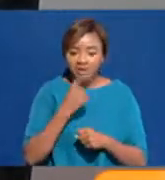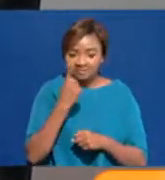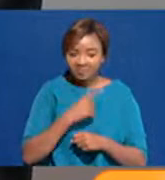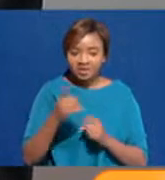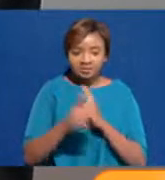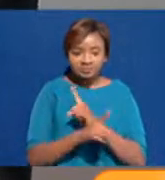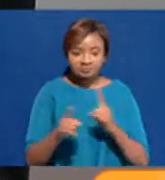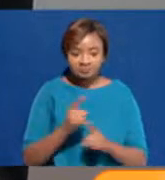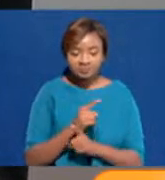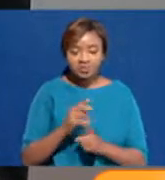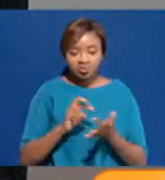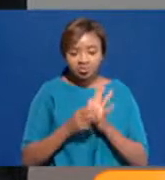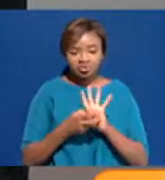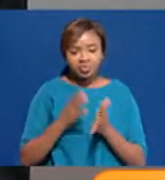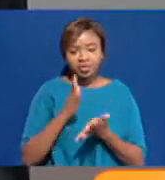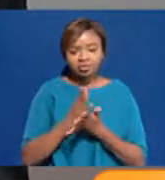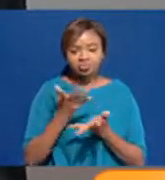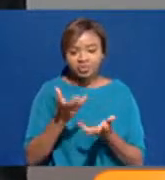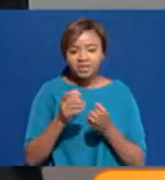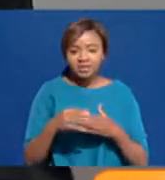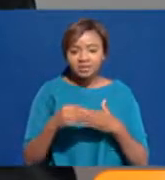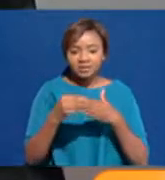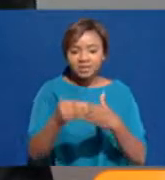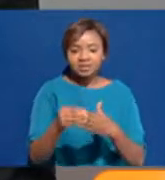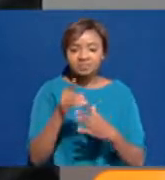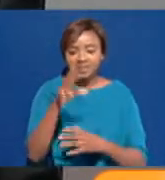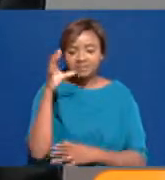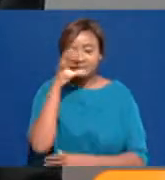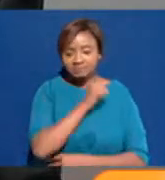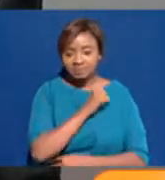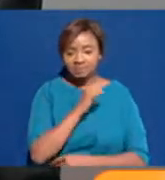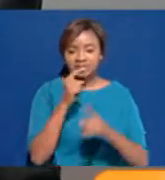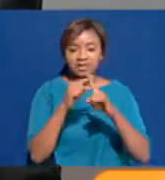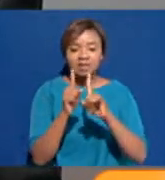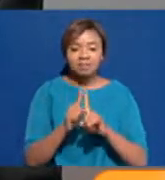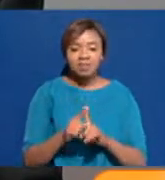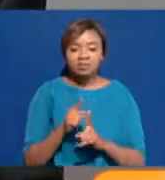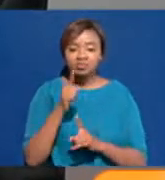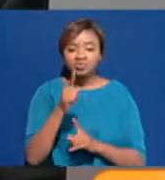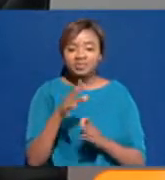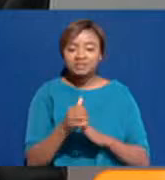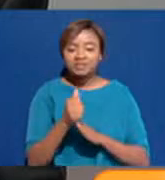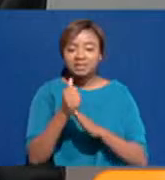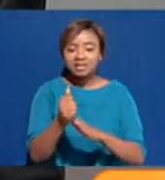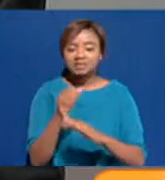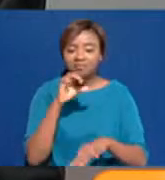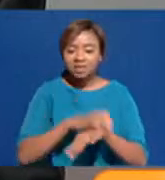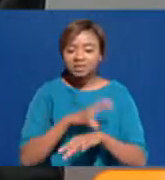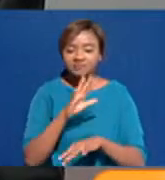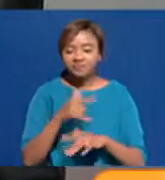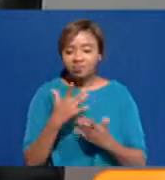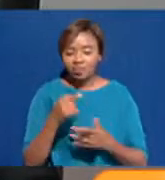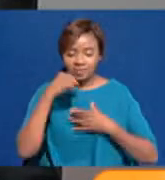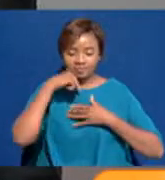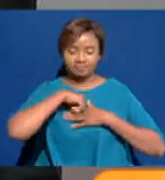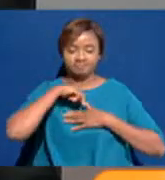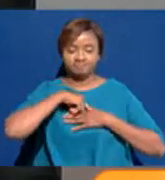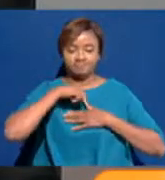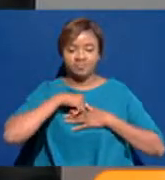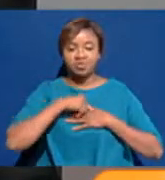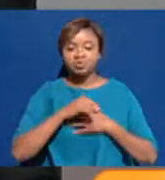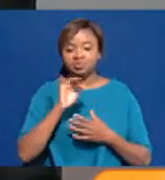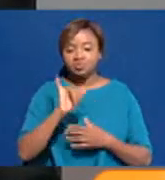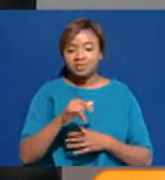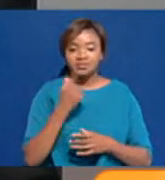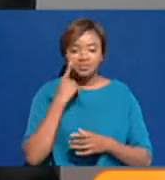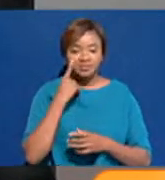indeed, stewardship is missing. But stewardship is something that I believe comes from within. And that's what's missing in